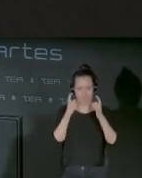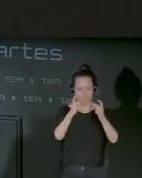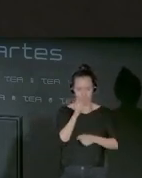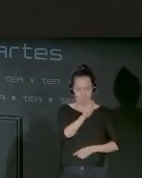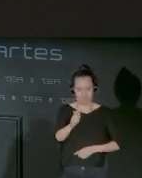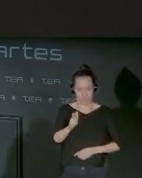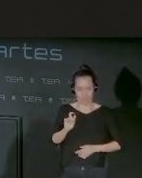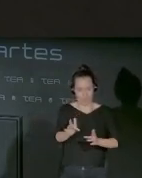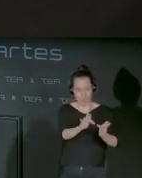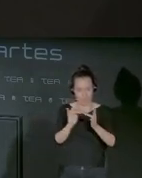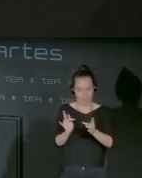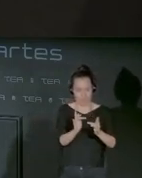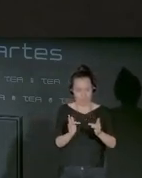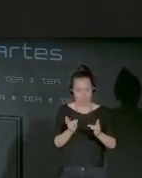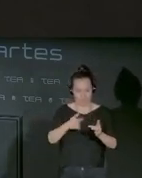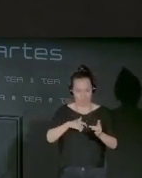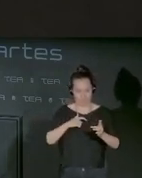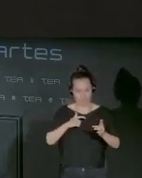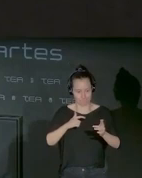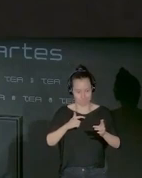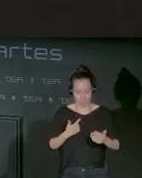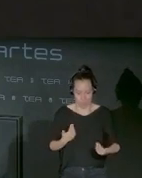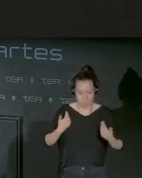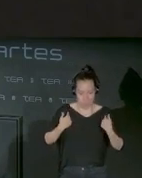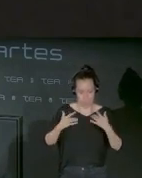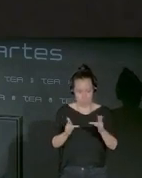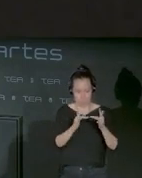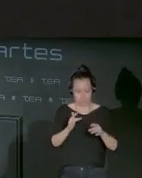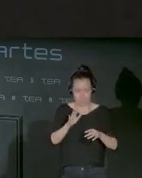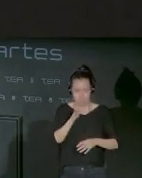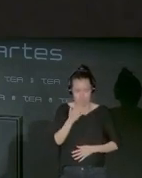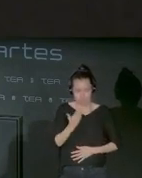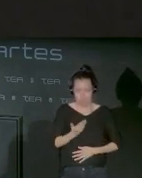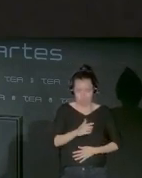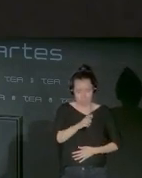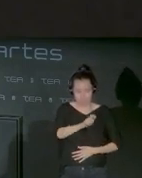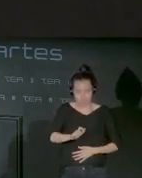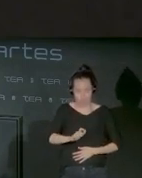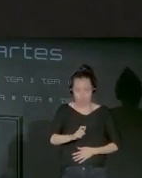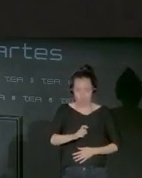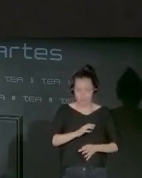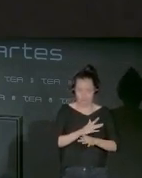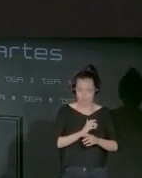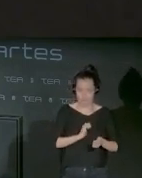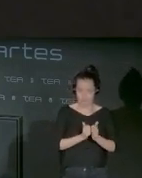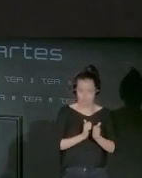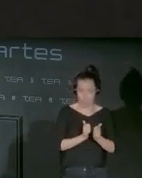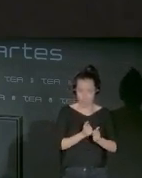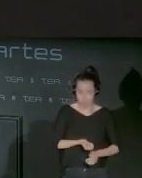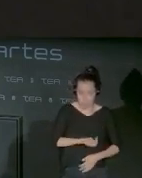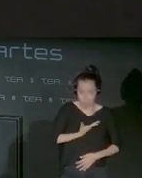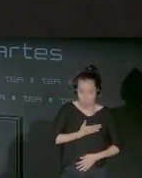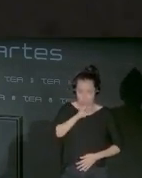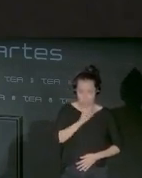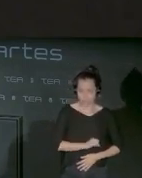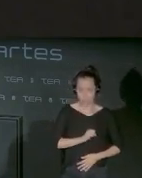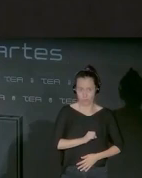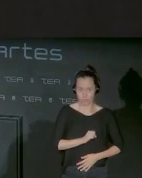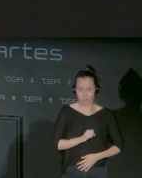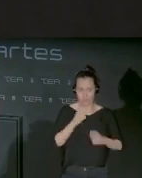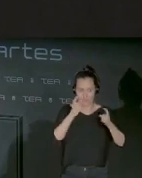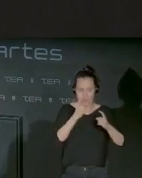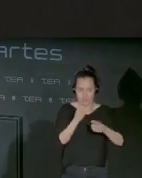people achieve their dreams. Because we need to recognize that making games is a passion, and you need to